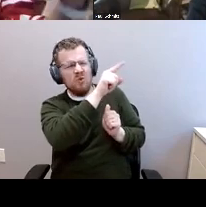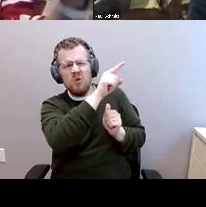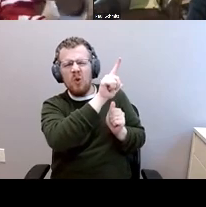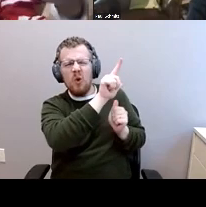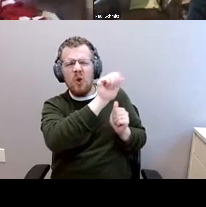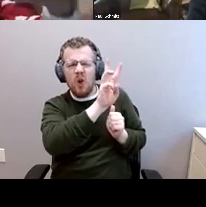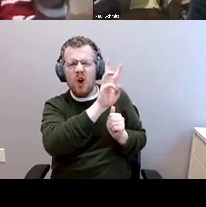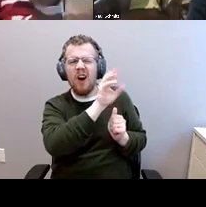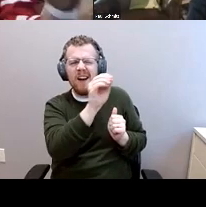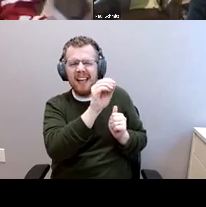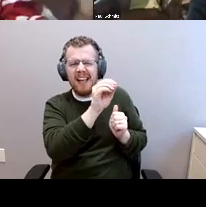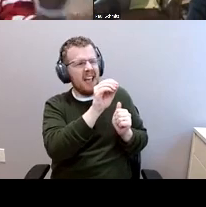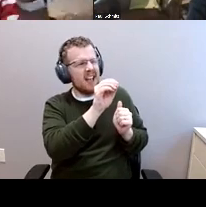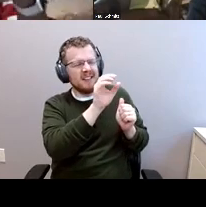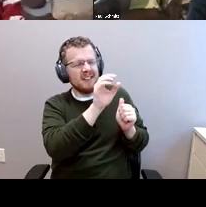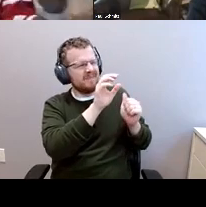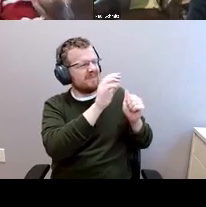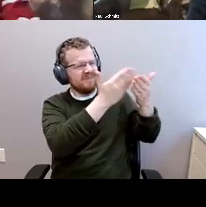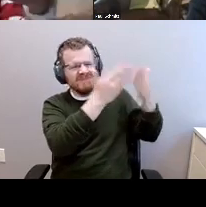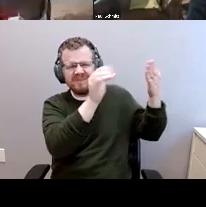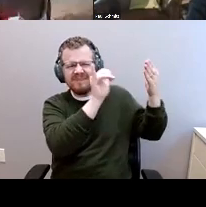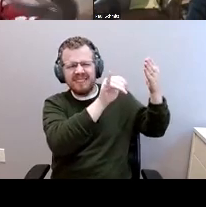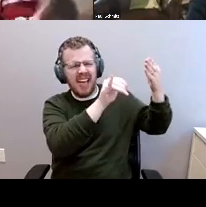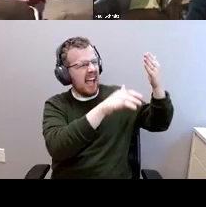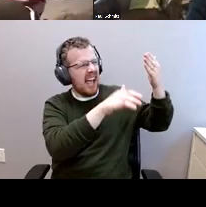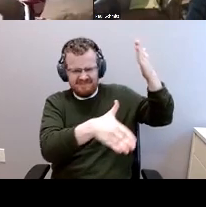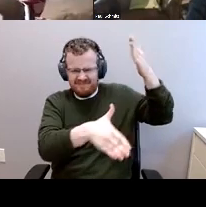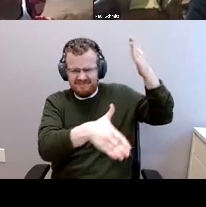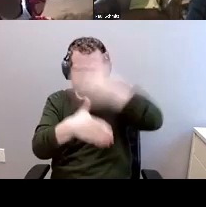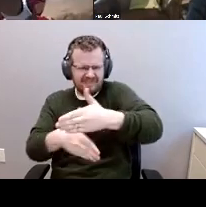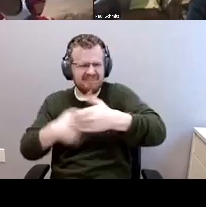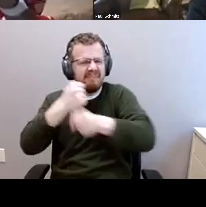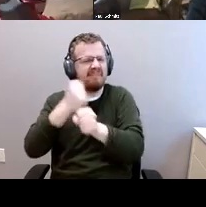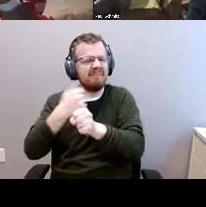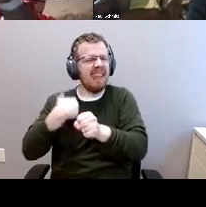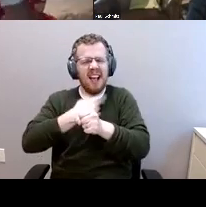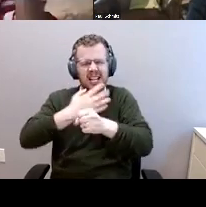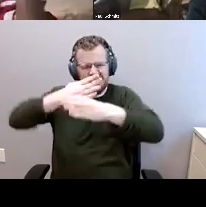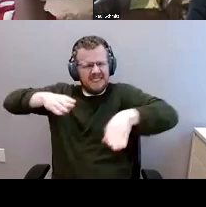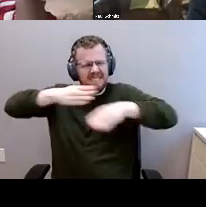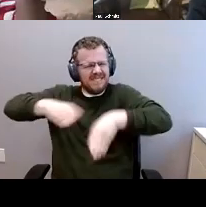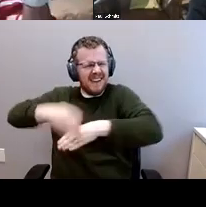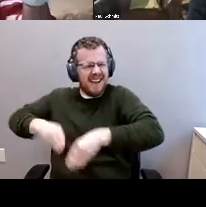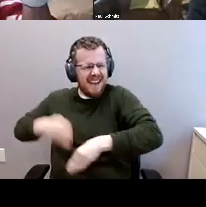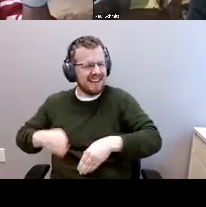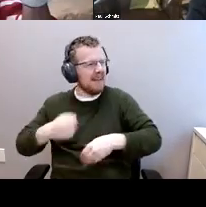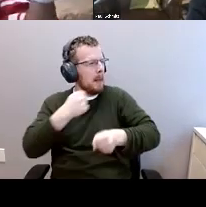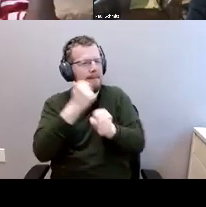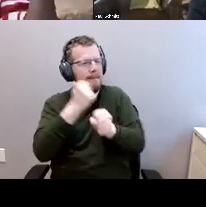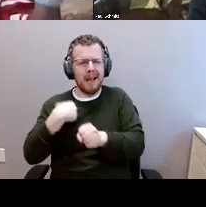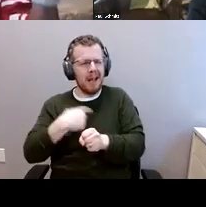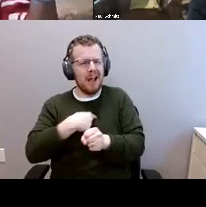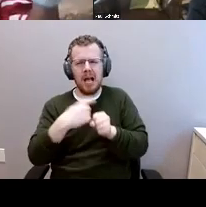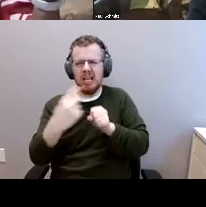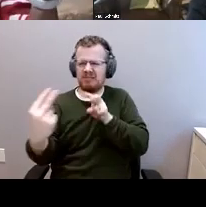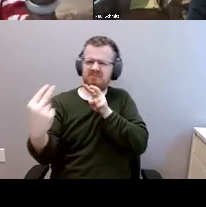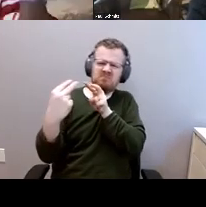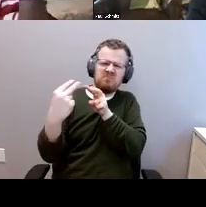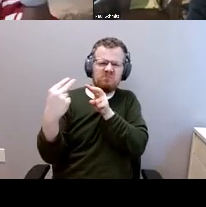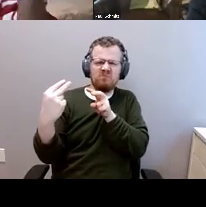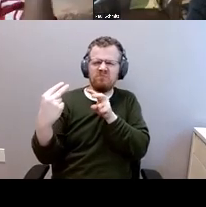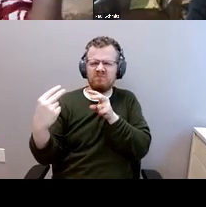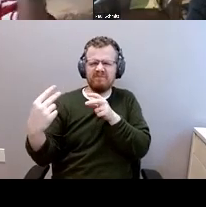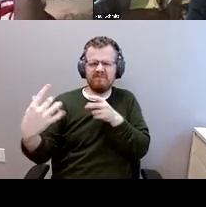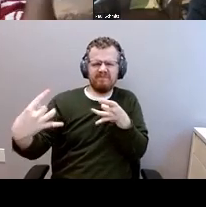and disconnect us from being able to hold, see, and center each other's humanity. And so it feels important to name